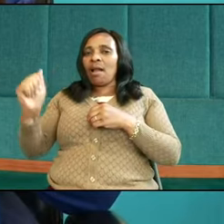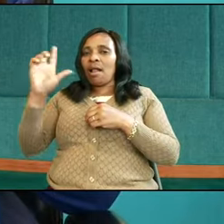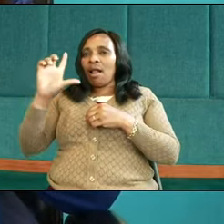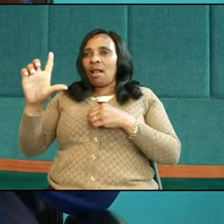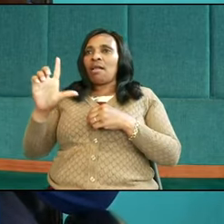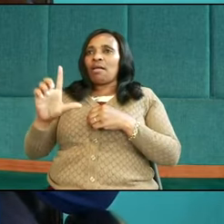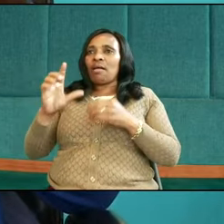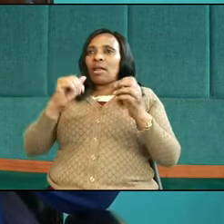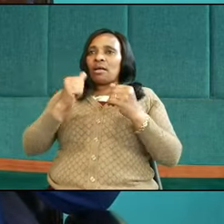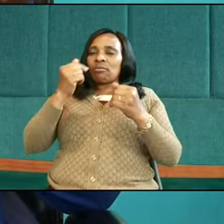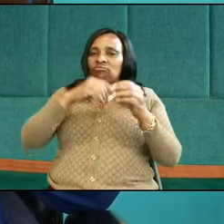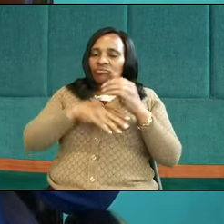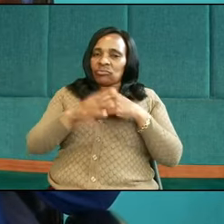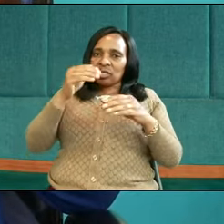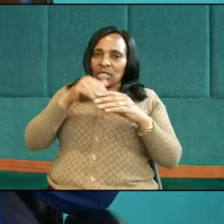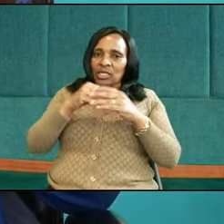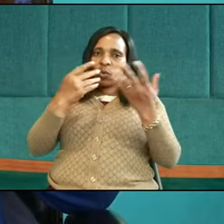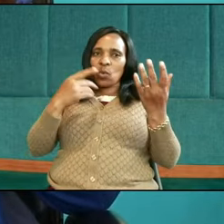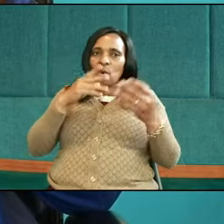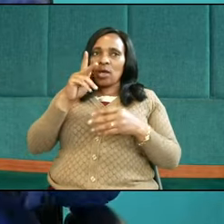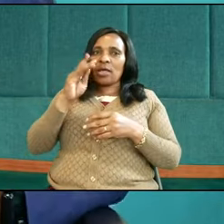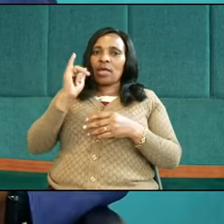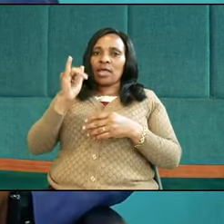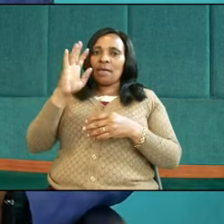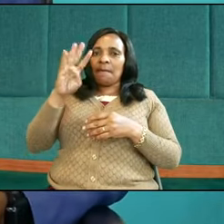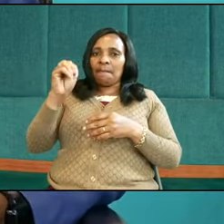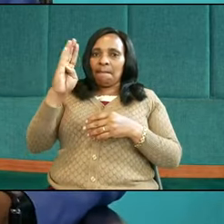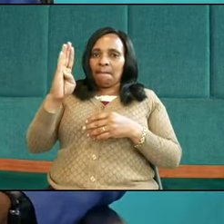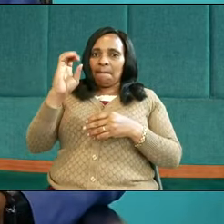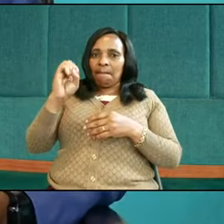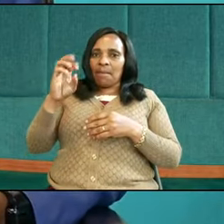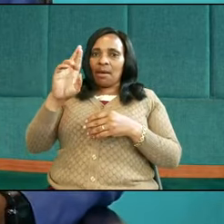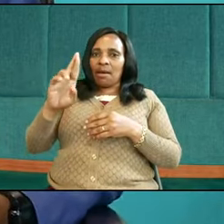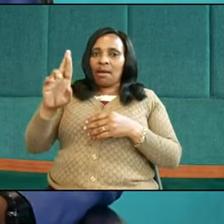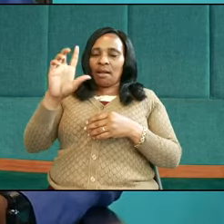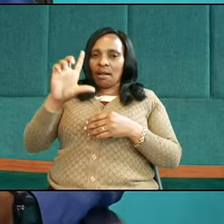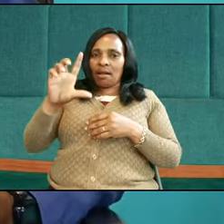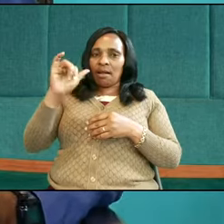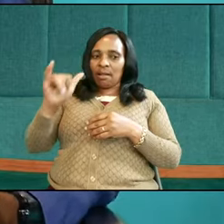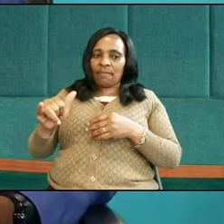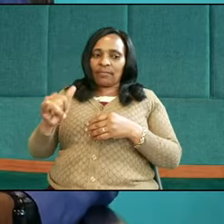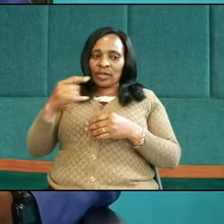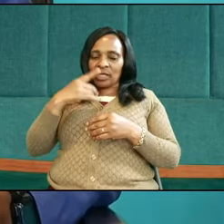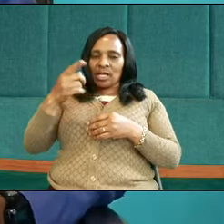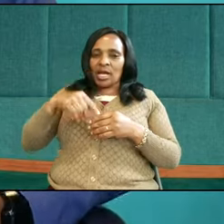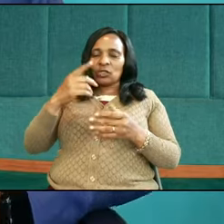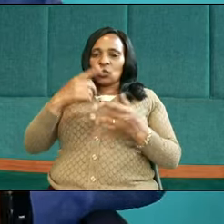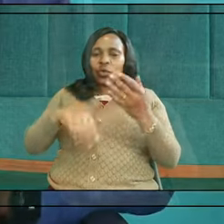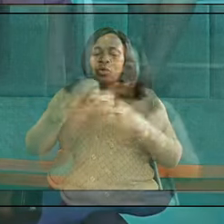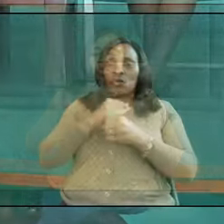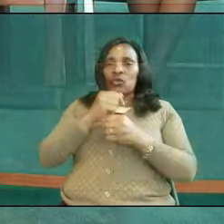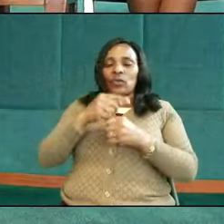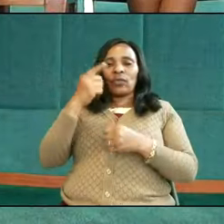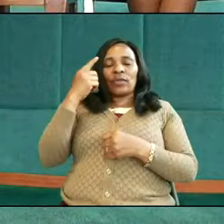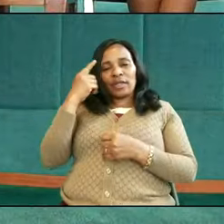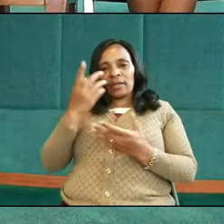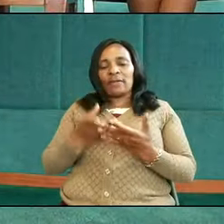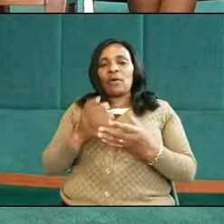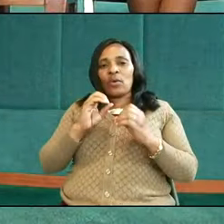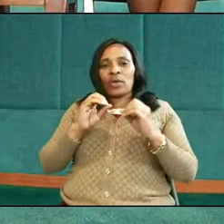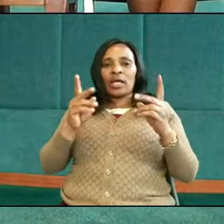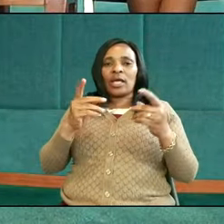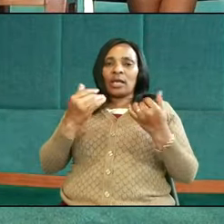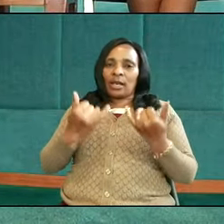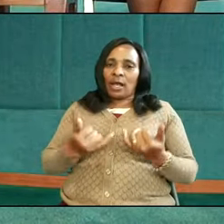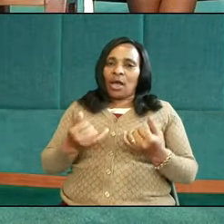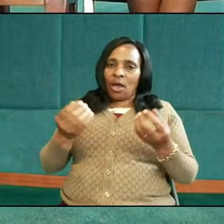right in, I'll just bring in Kimberly here with the What Do You Think section. Kimberly, tell us, what do you think? Okay, so